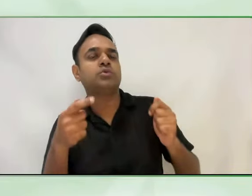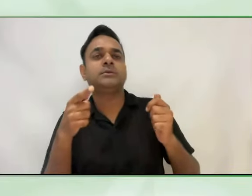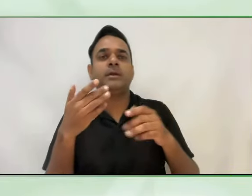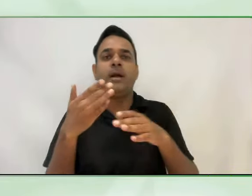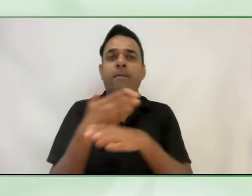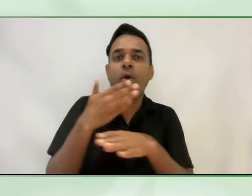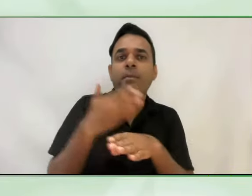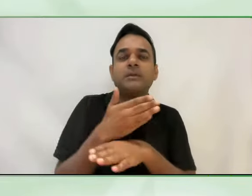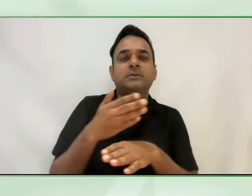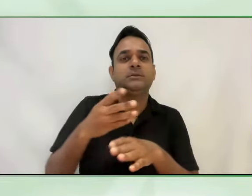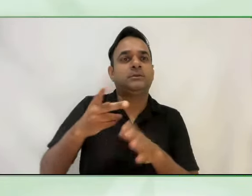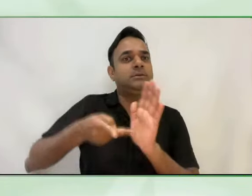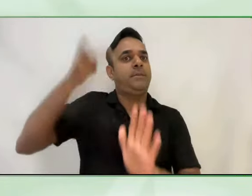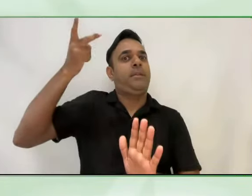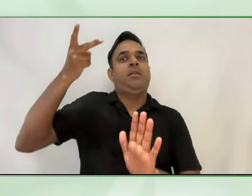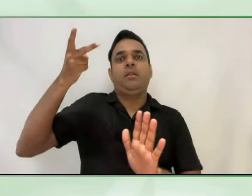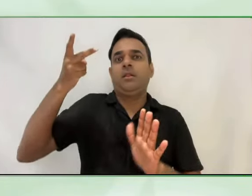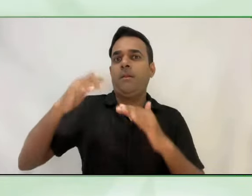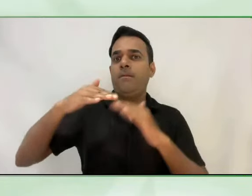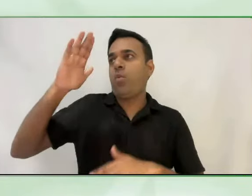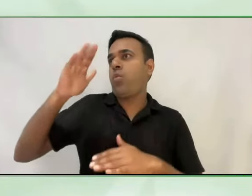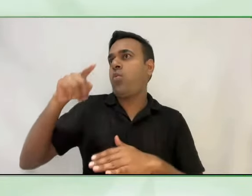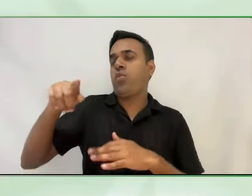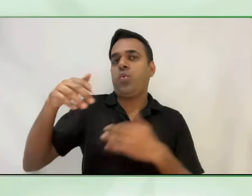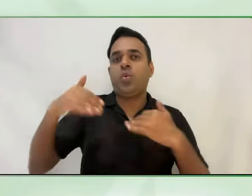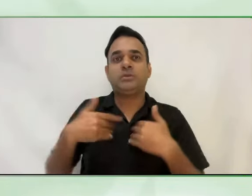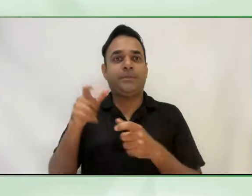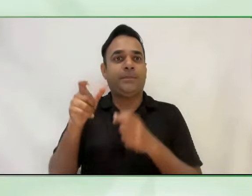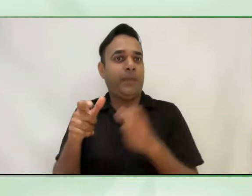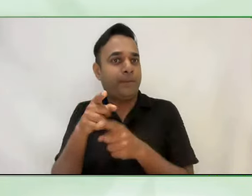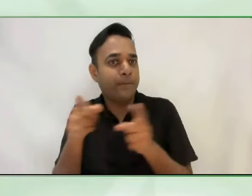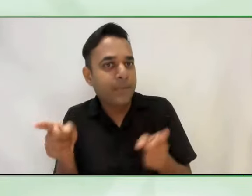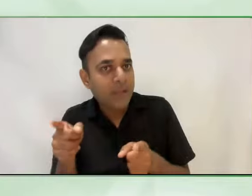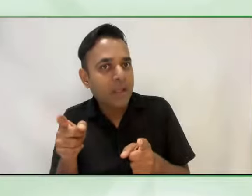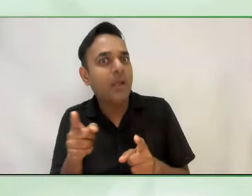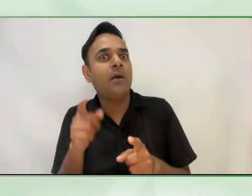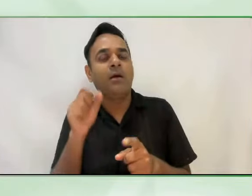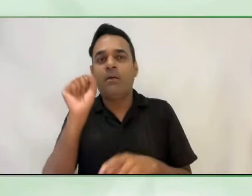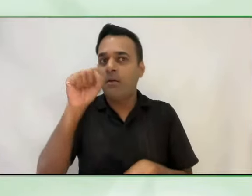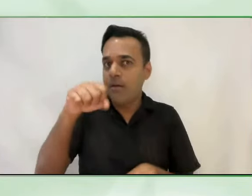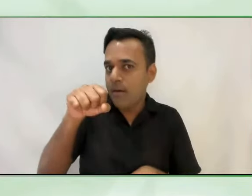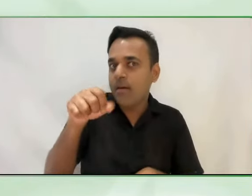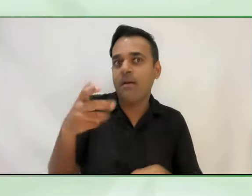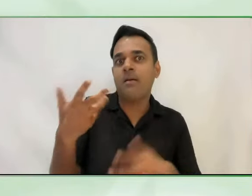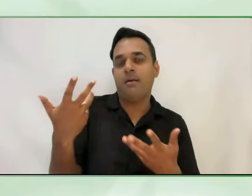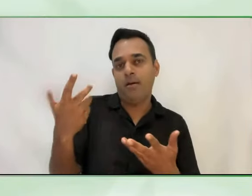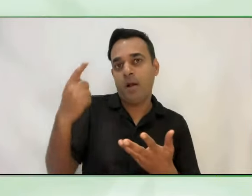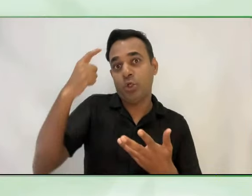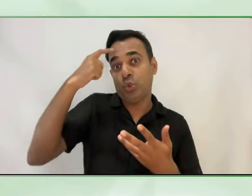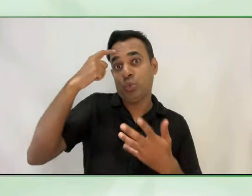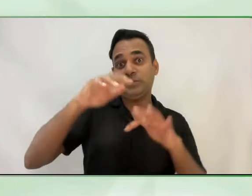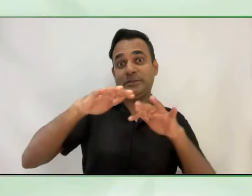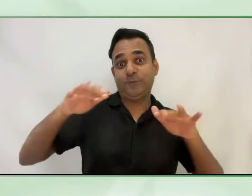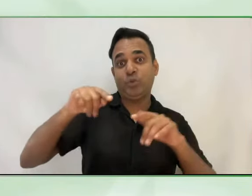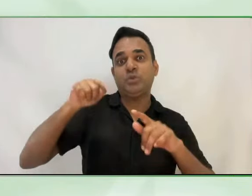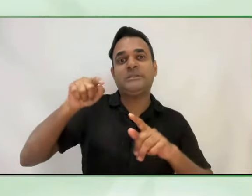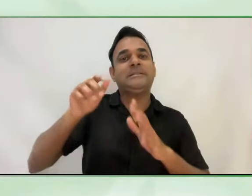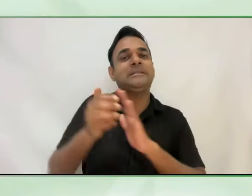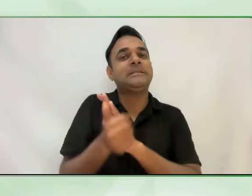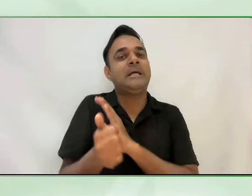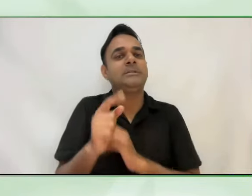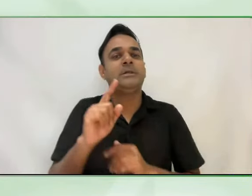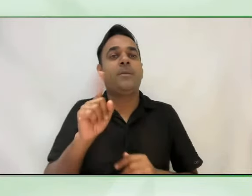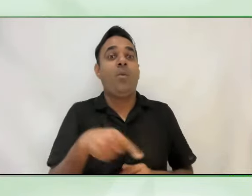on the spectrum. But if you can pinpoint a connection and why this movement is so important for